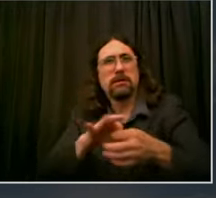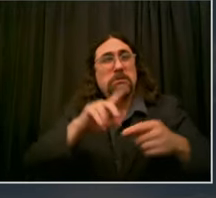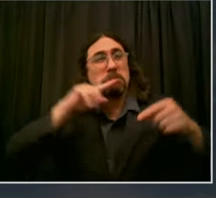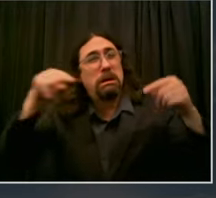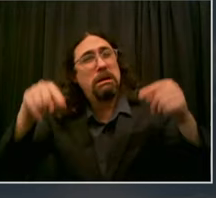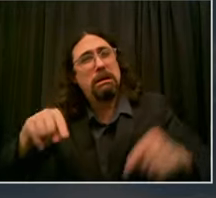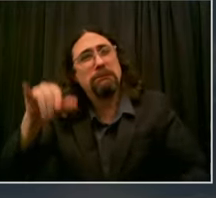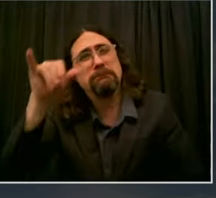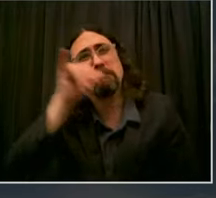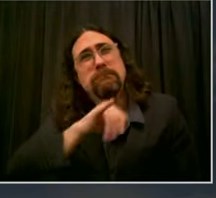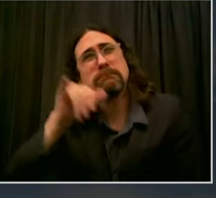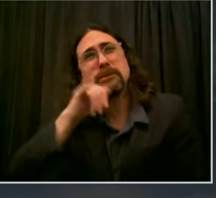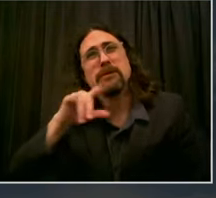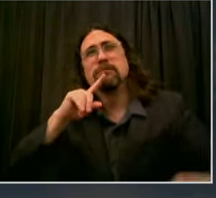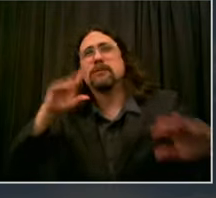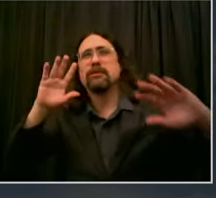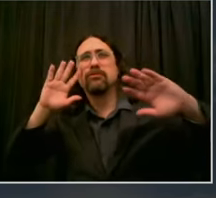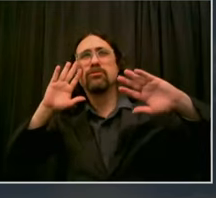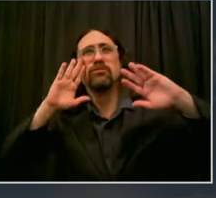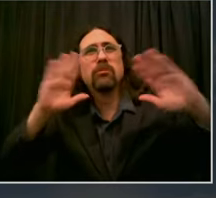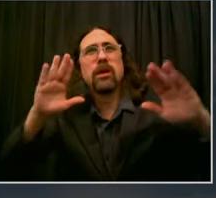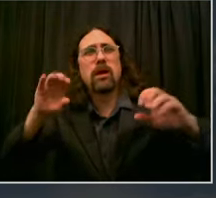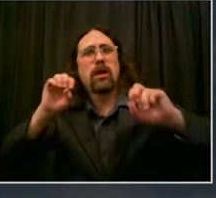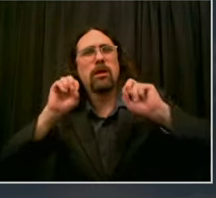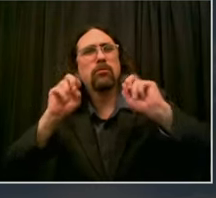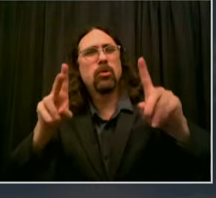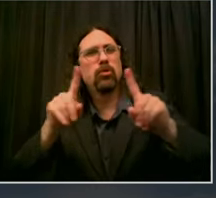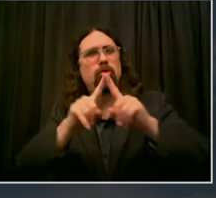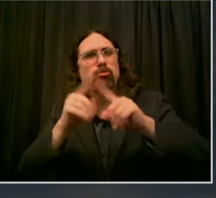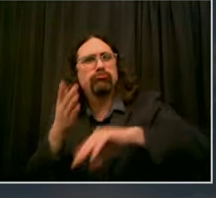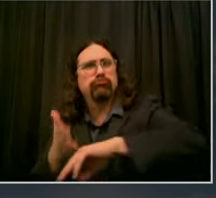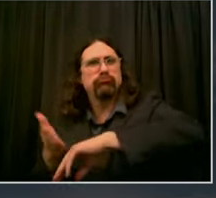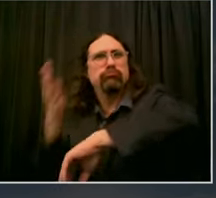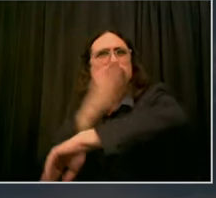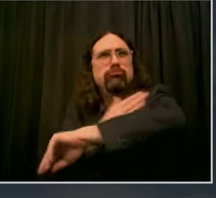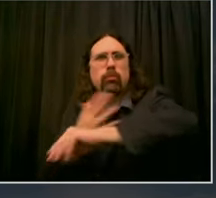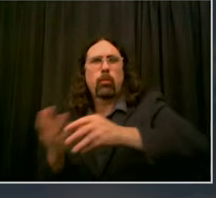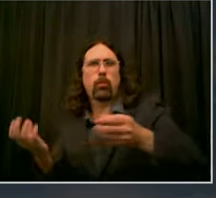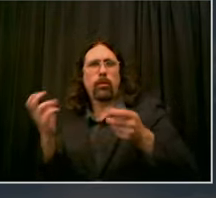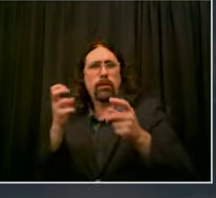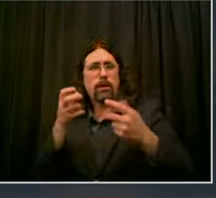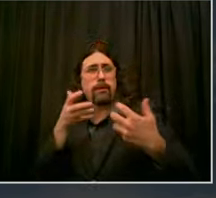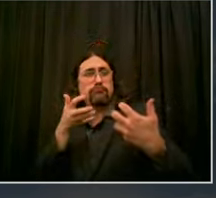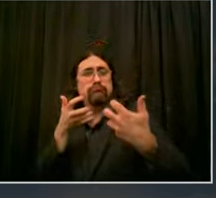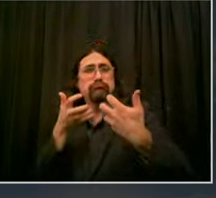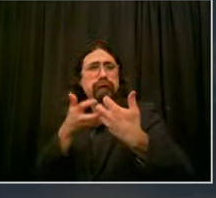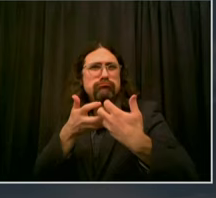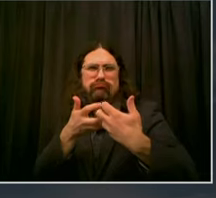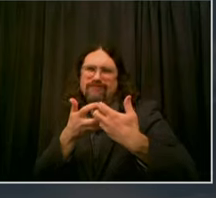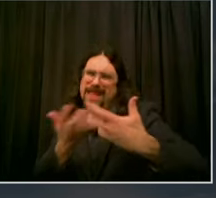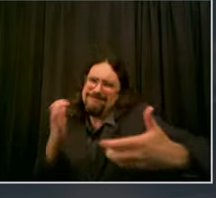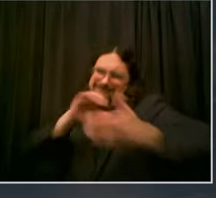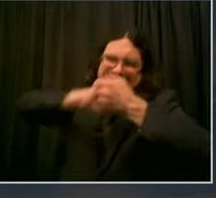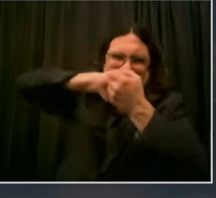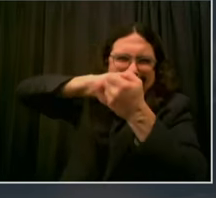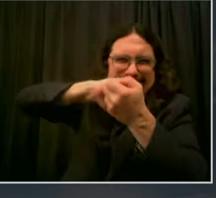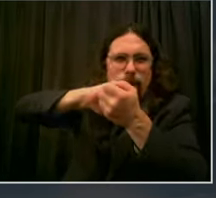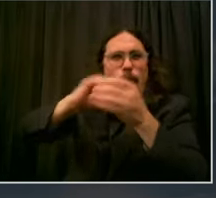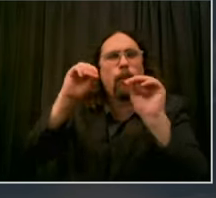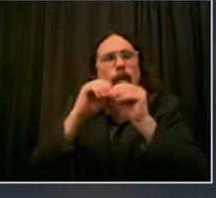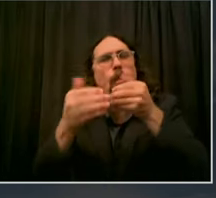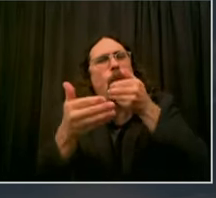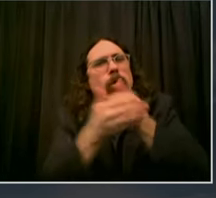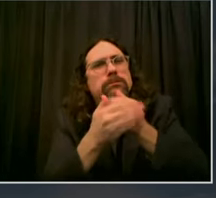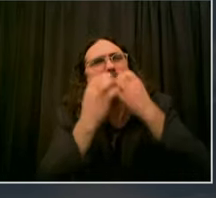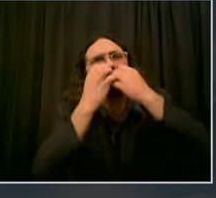policing, to really build relationships and strengthen the commitment in neighborhoods, specifically with youth, because the youth are the